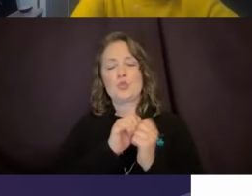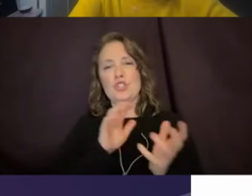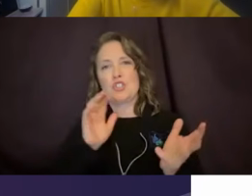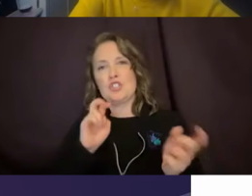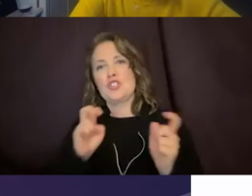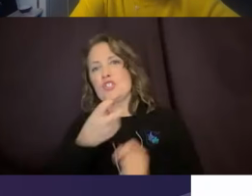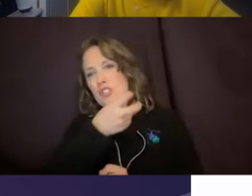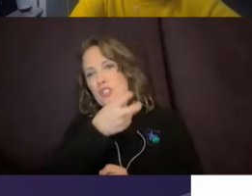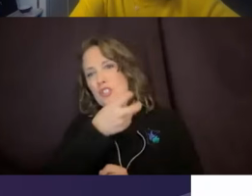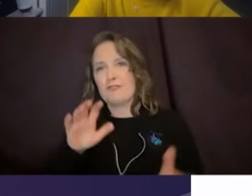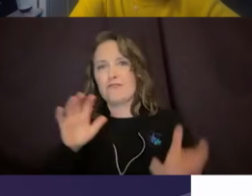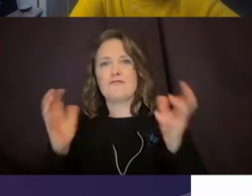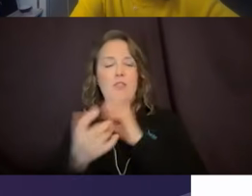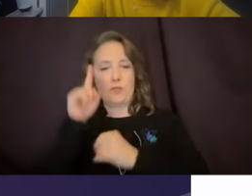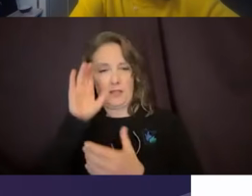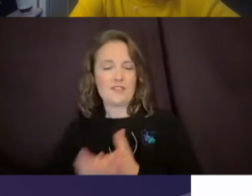beliefs. And so